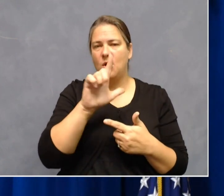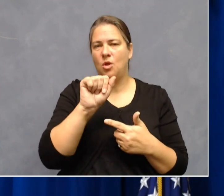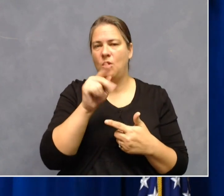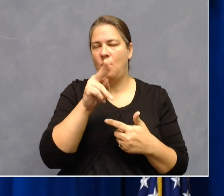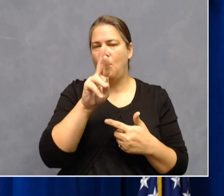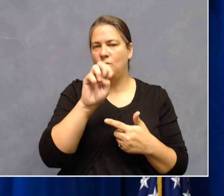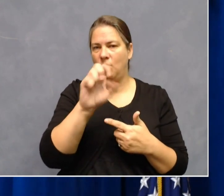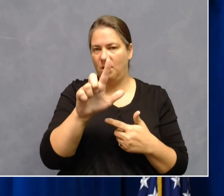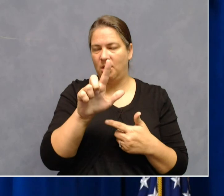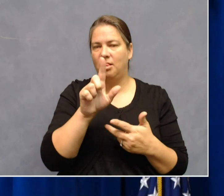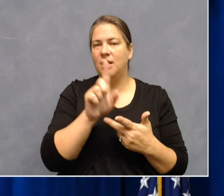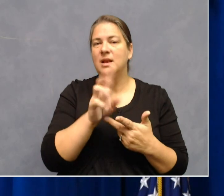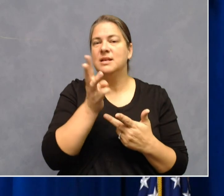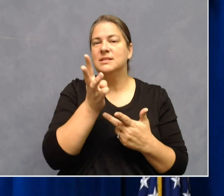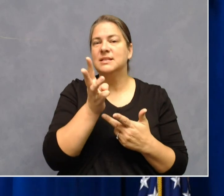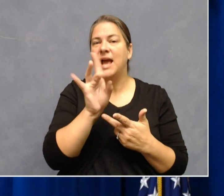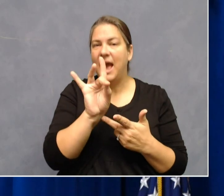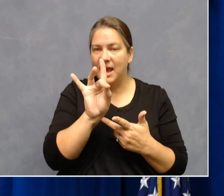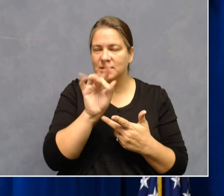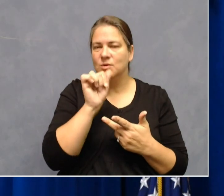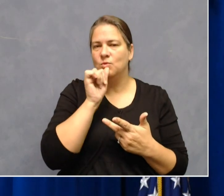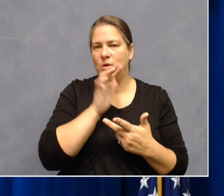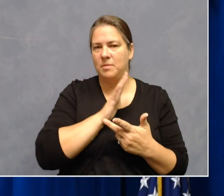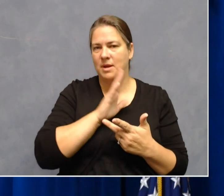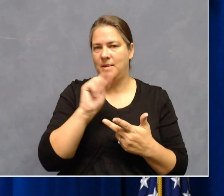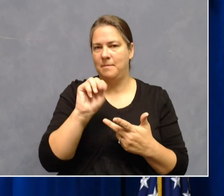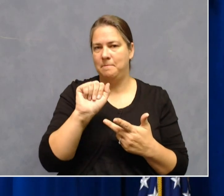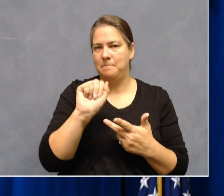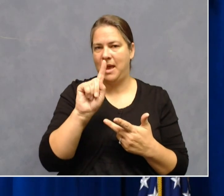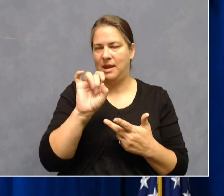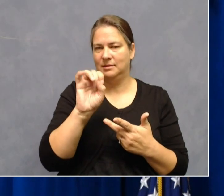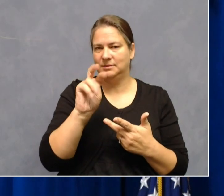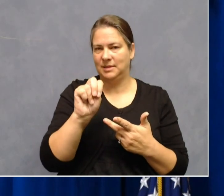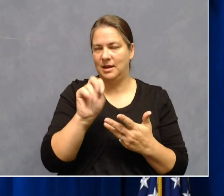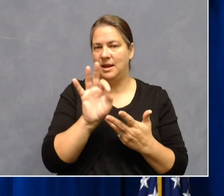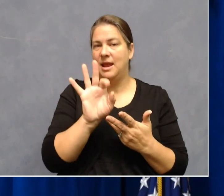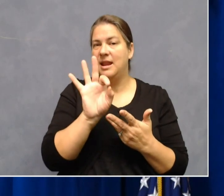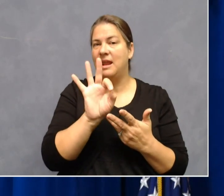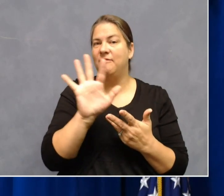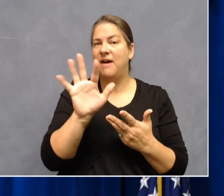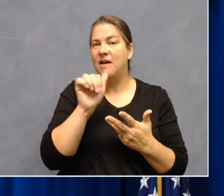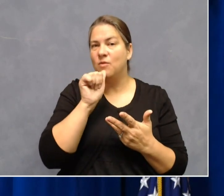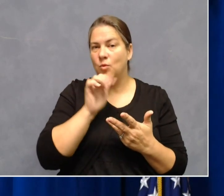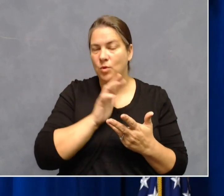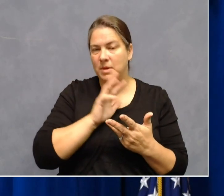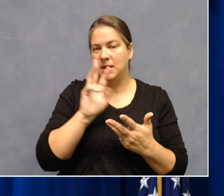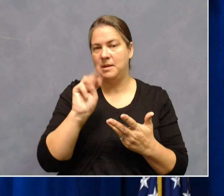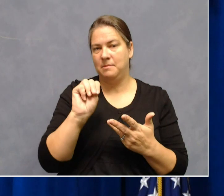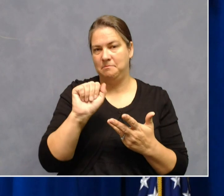a 68-year-old woman from Madison County, and a 95-year-old woman from Madison County.